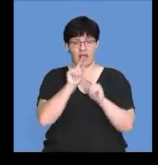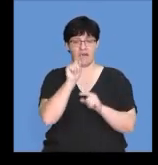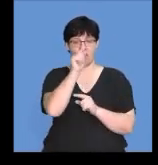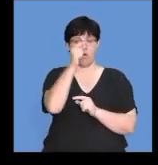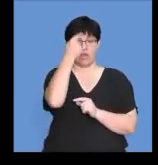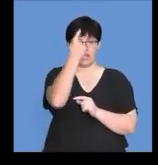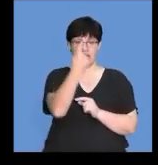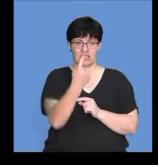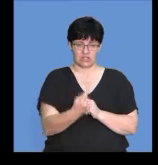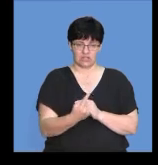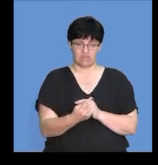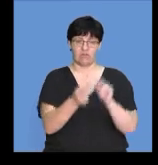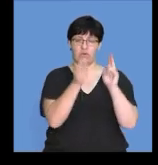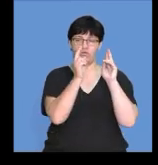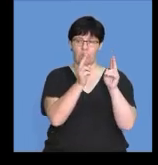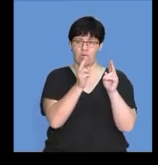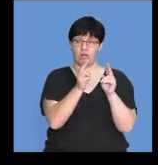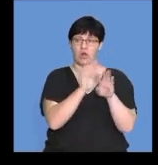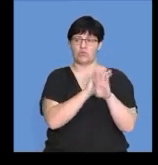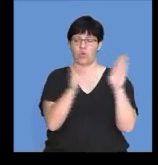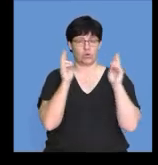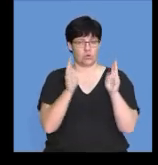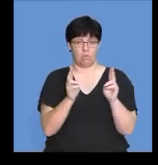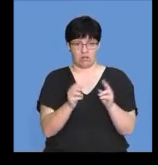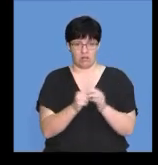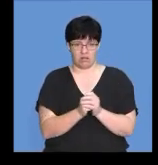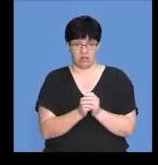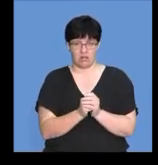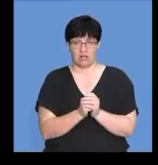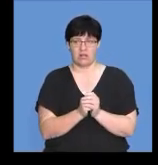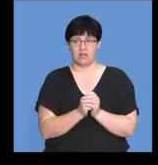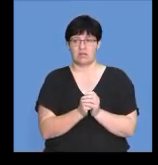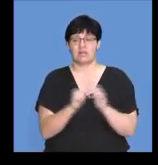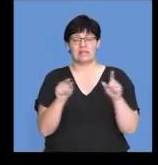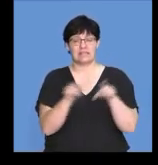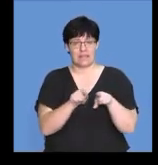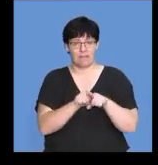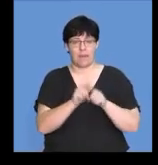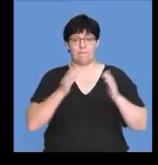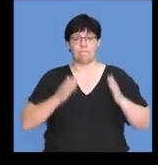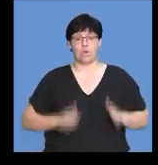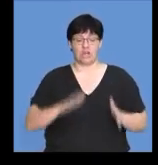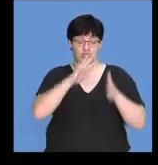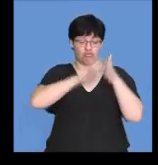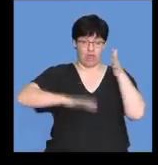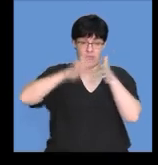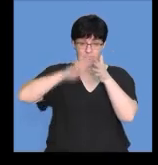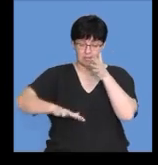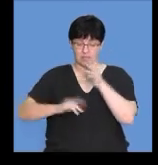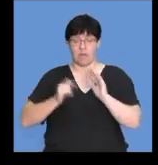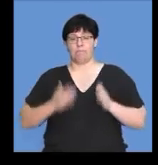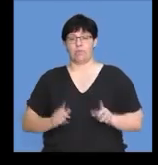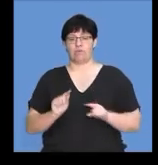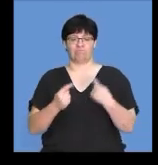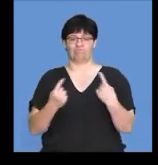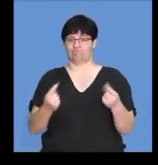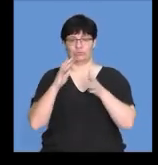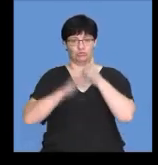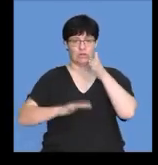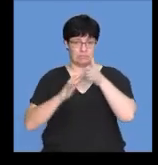for the normal antennae and the abnormal, as well as the body with stripes and the body without